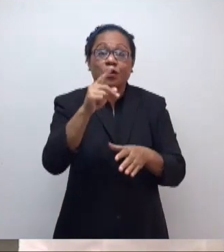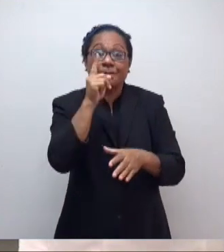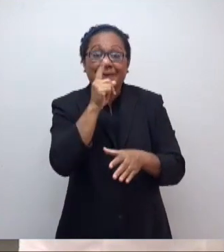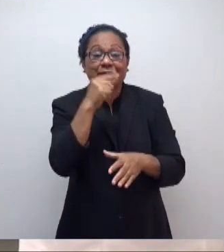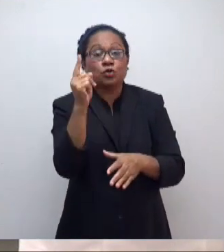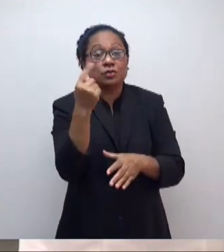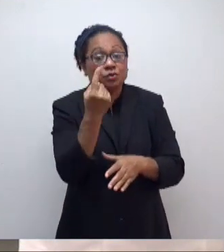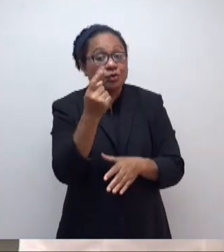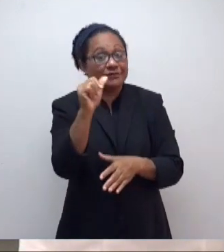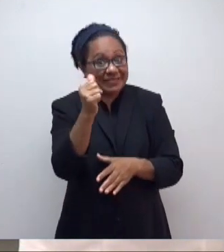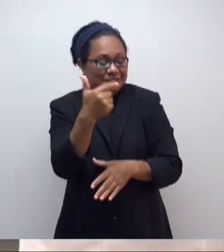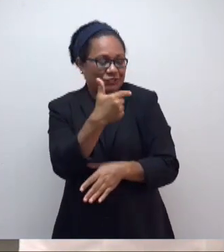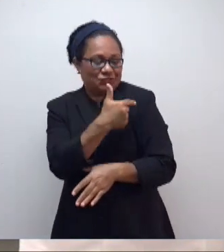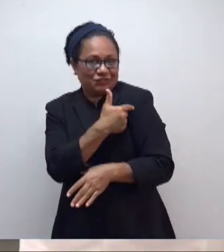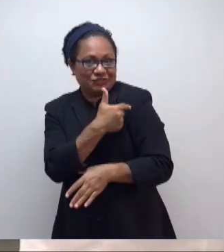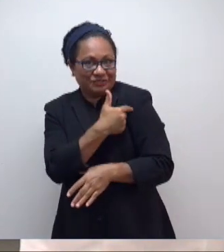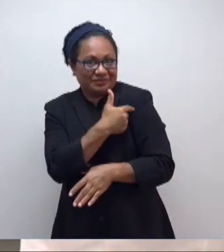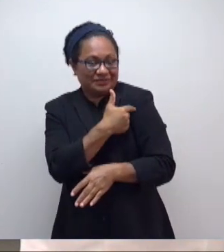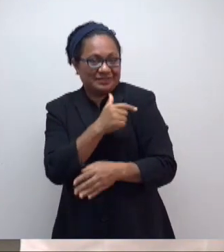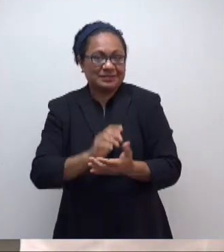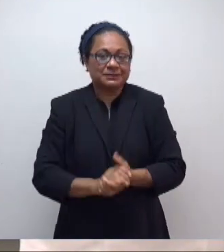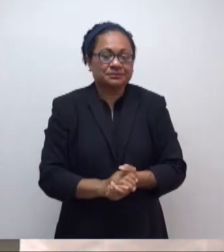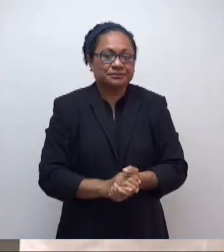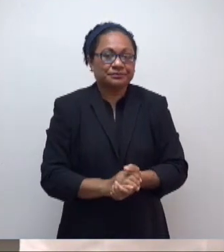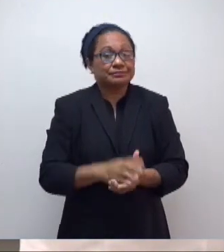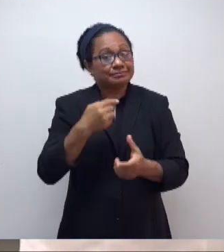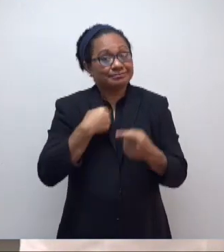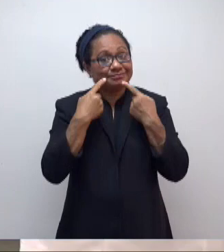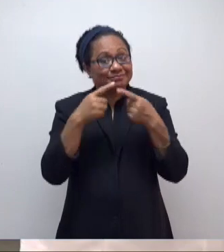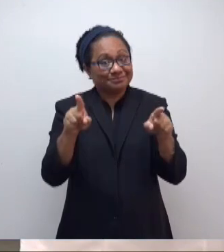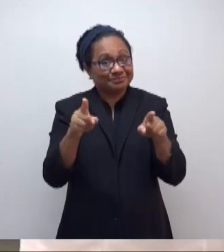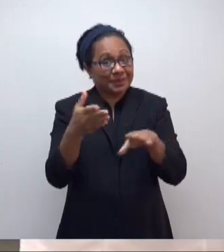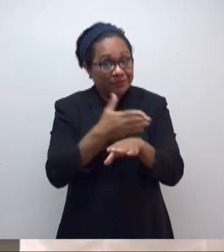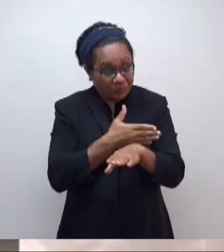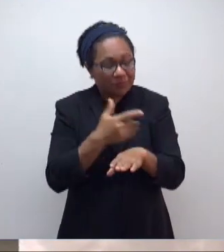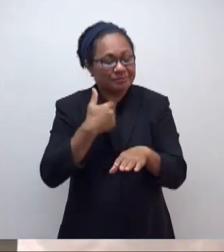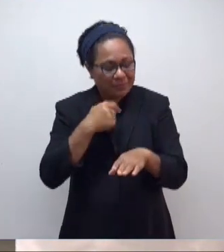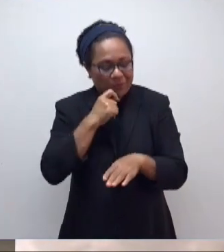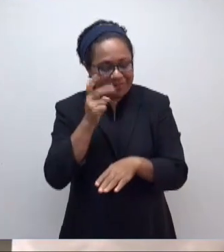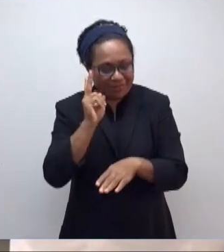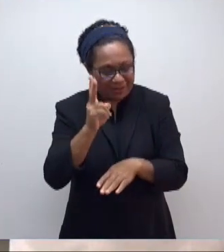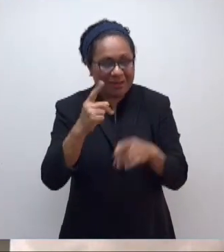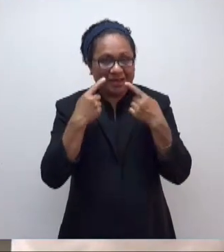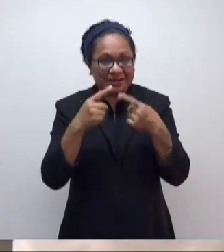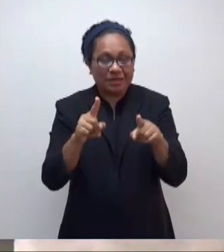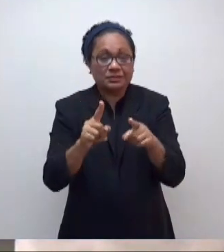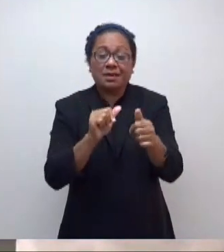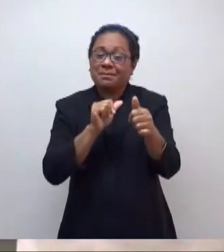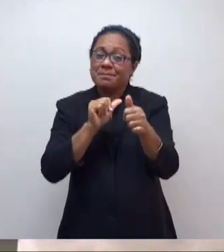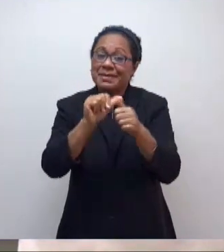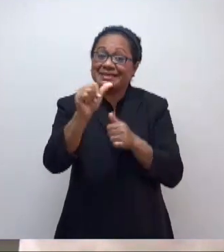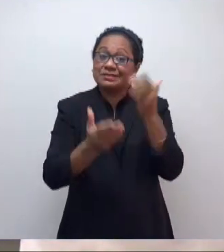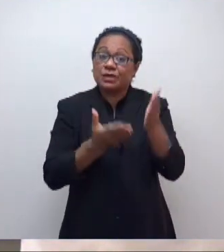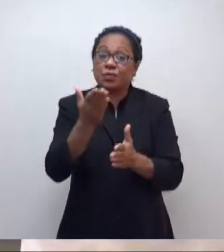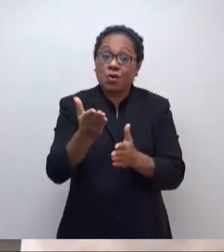vaccinated against COVID-19. I have said it before and I will say it again. The best reward for being